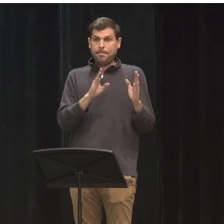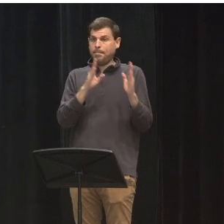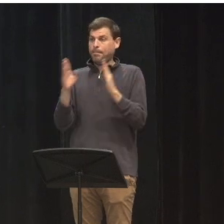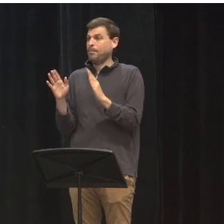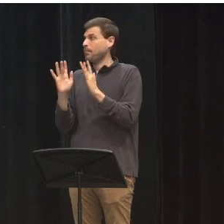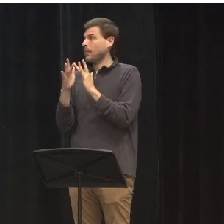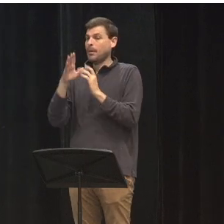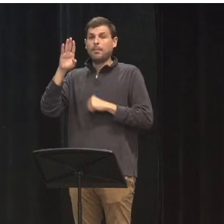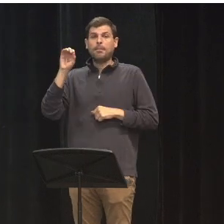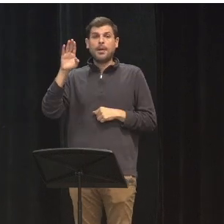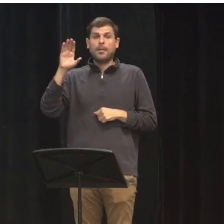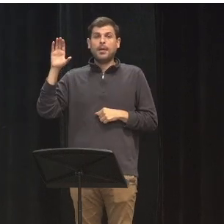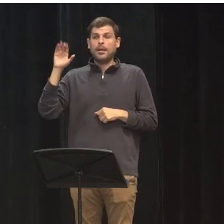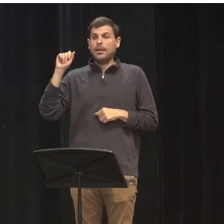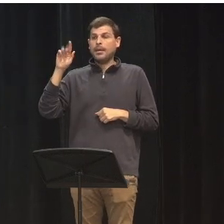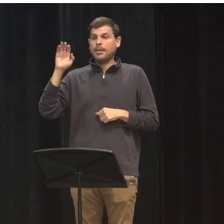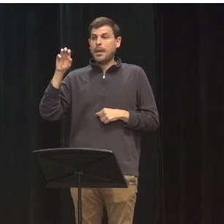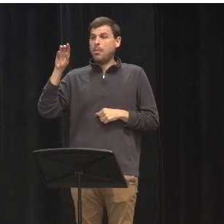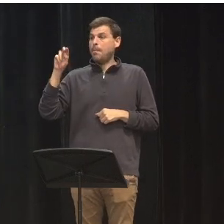Buff Cableman.